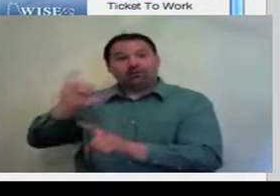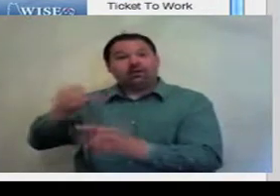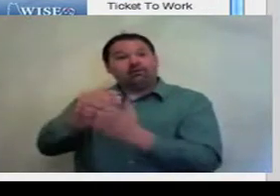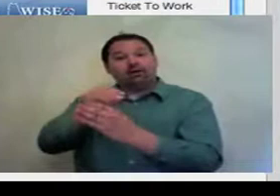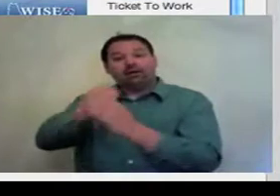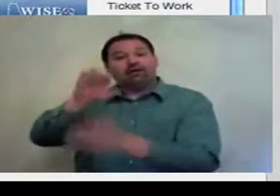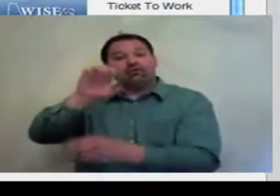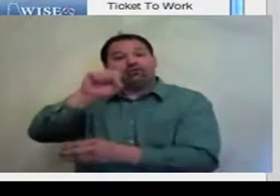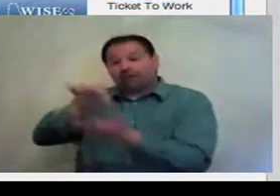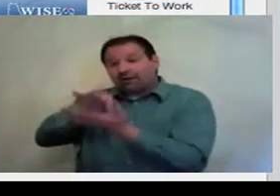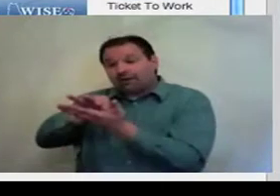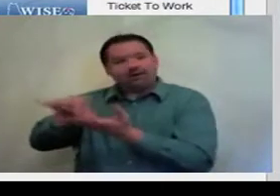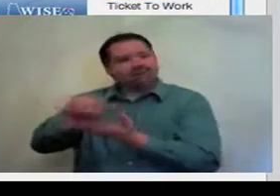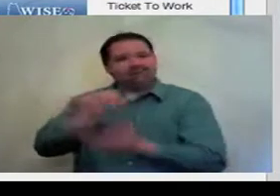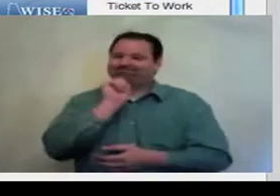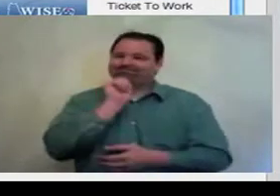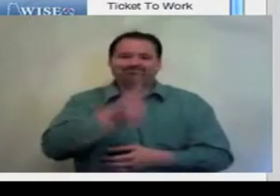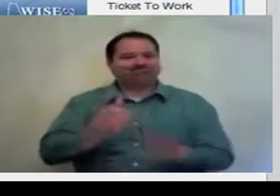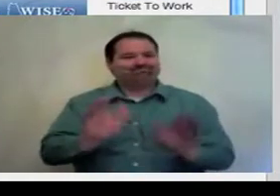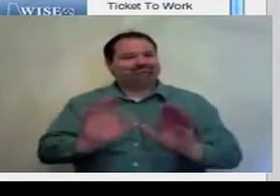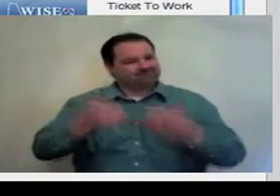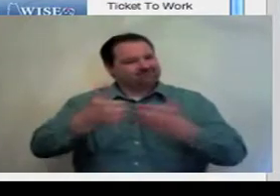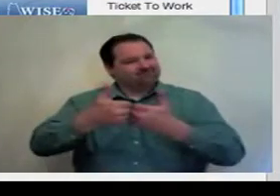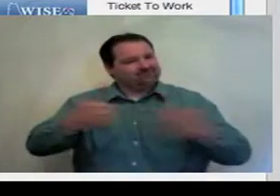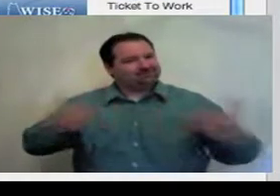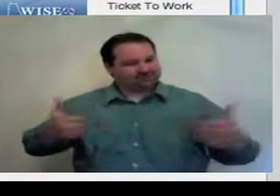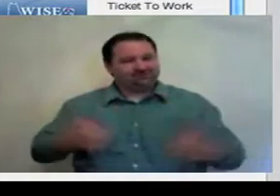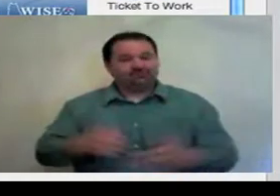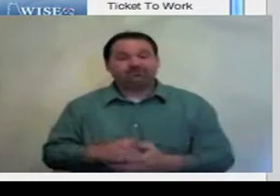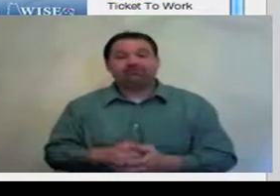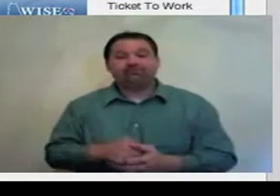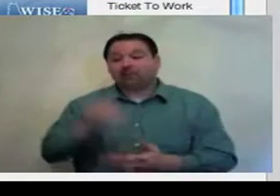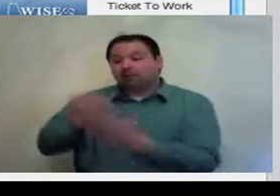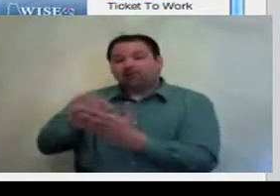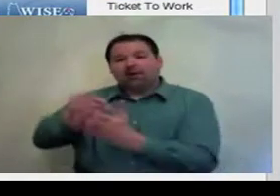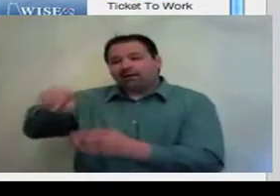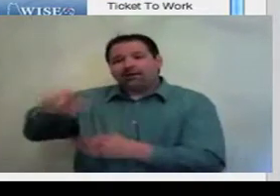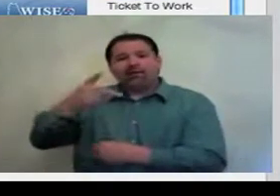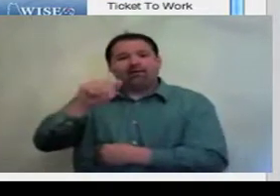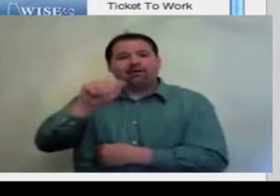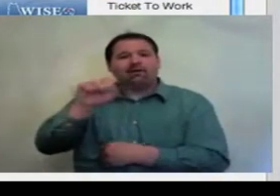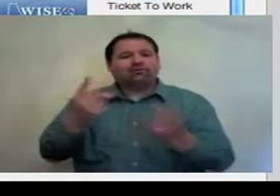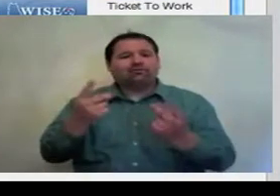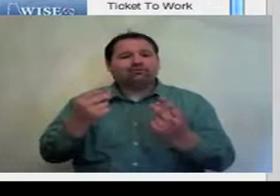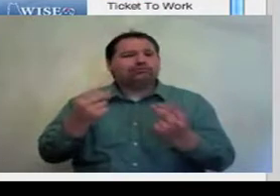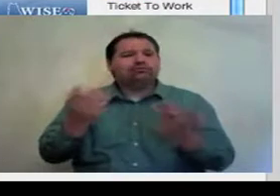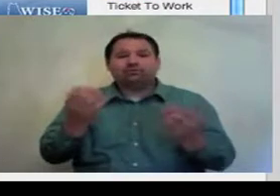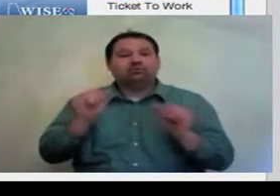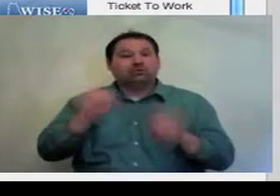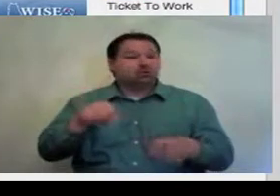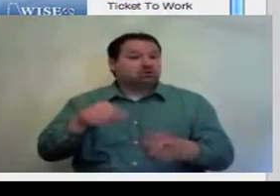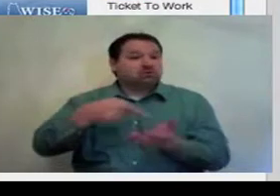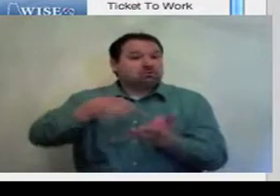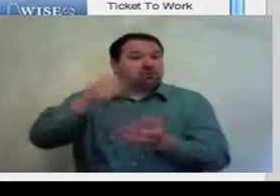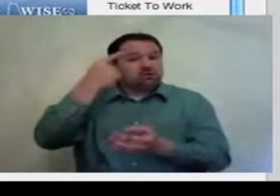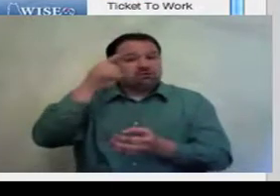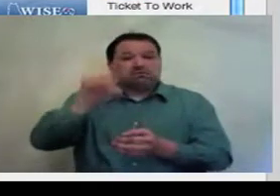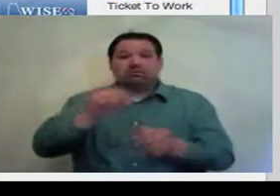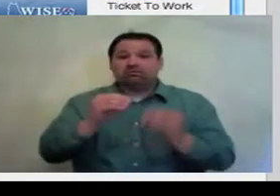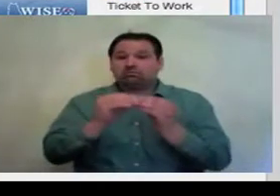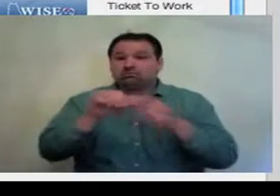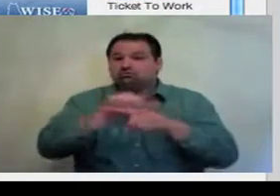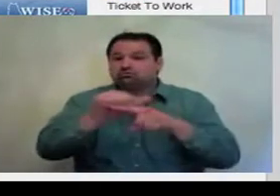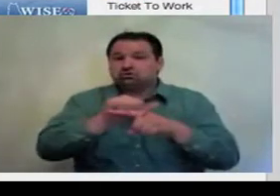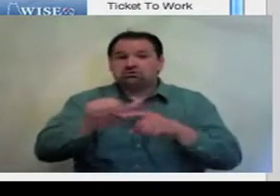instead of having that money counted against you and your SSI payment lowered. The PASS money has to be used for certain things. It can be